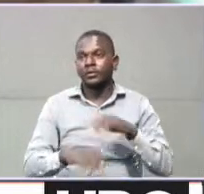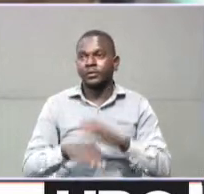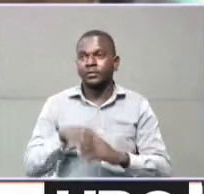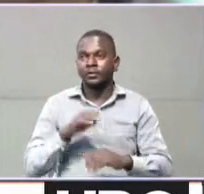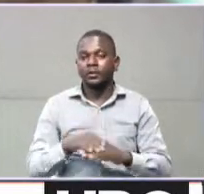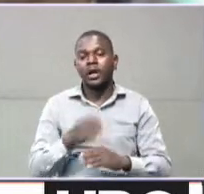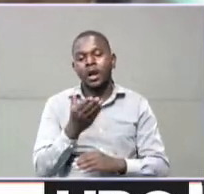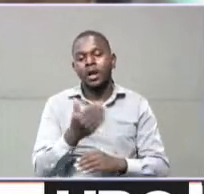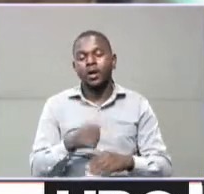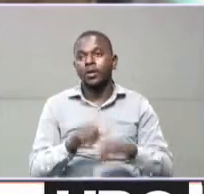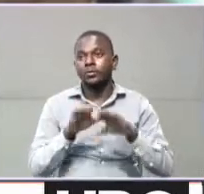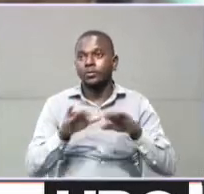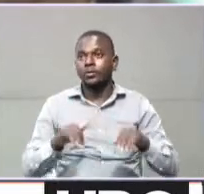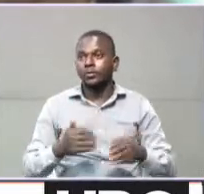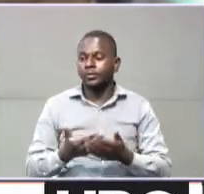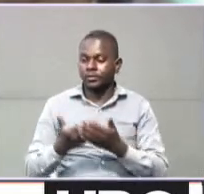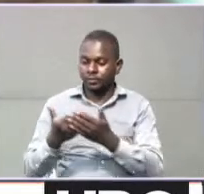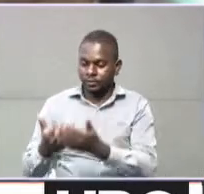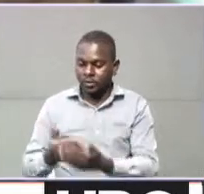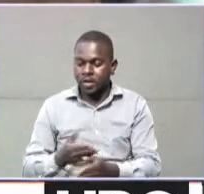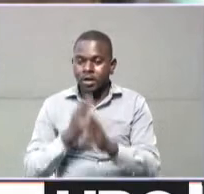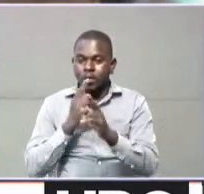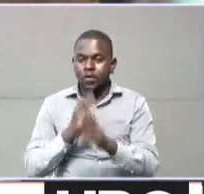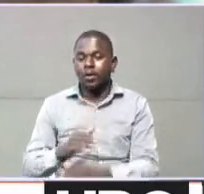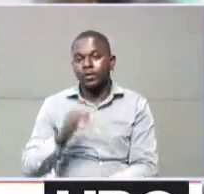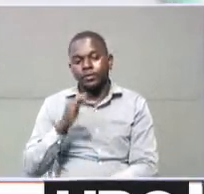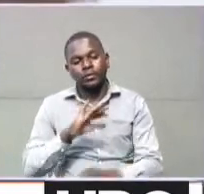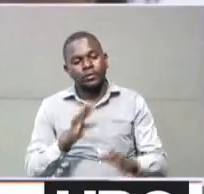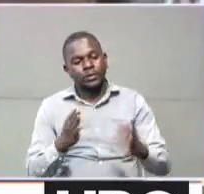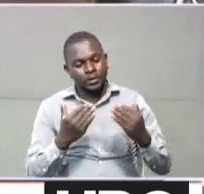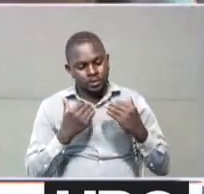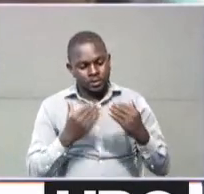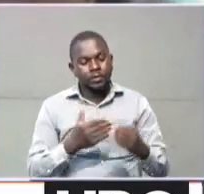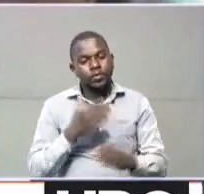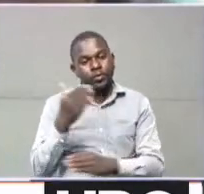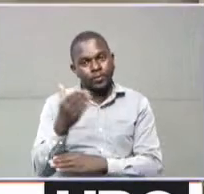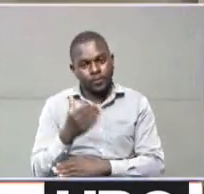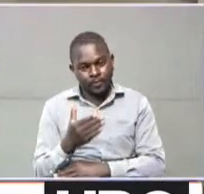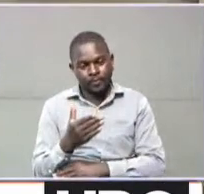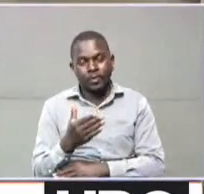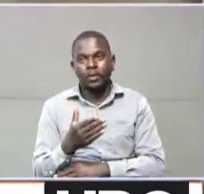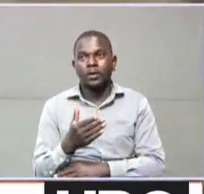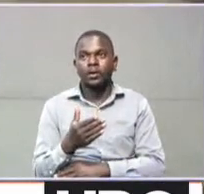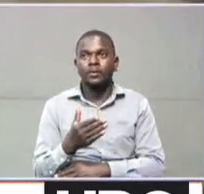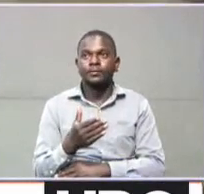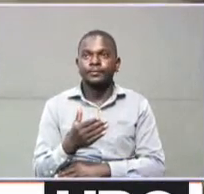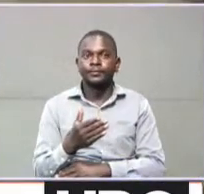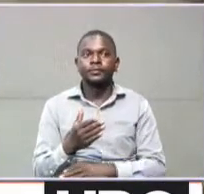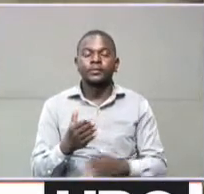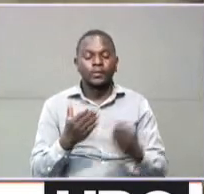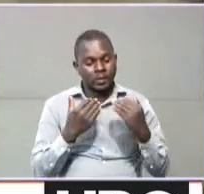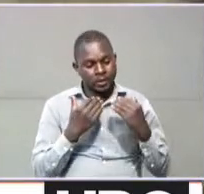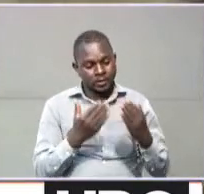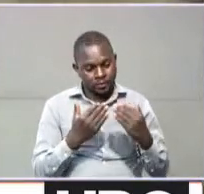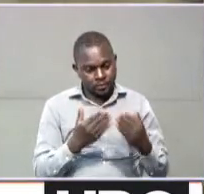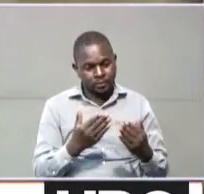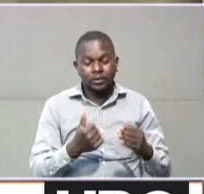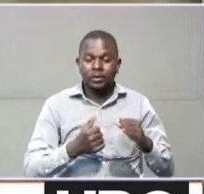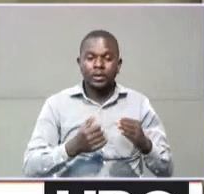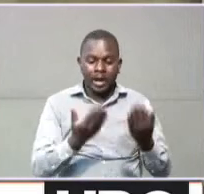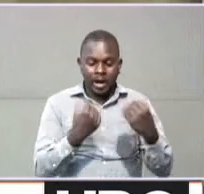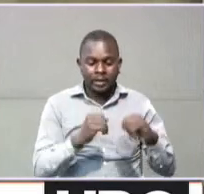on the market i submit mr speaker thank you honorable minister thank you for reacting